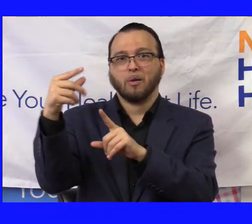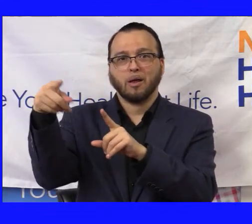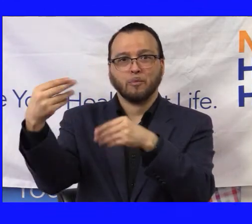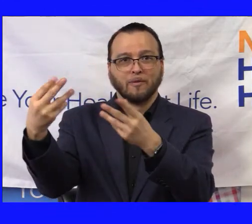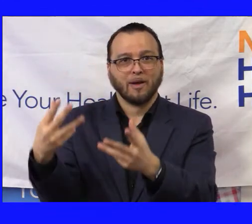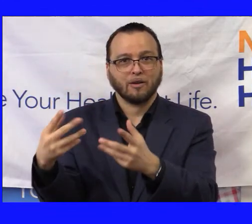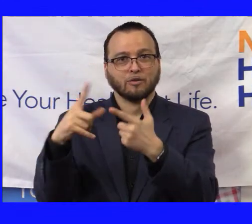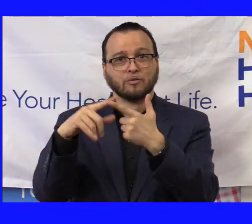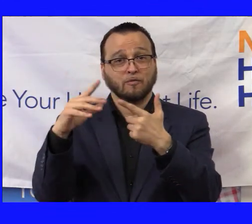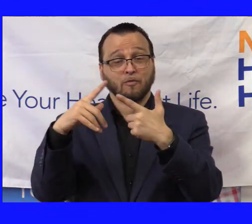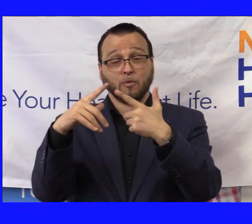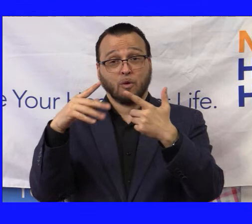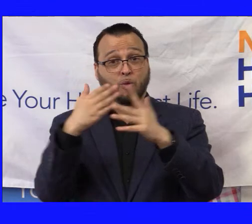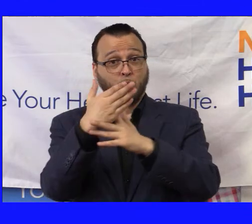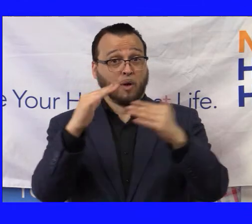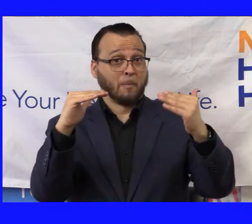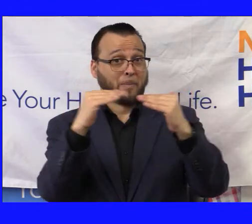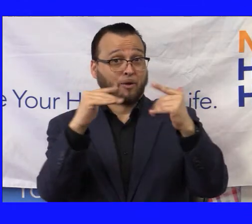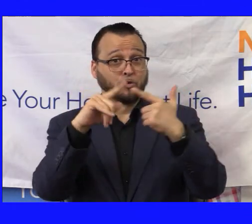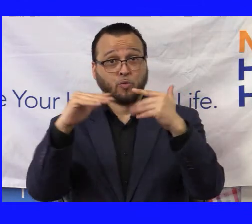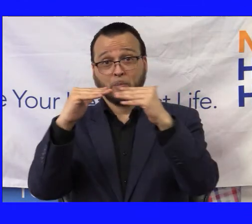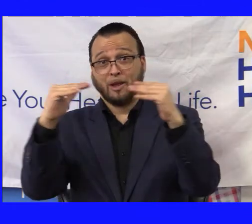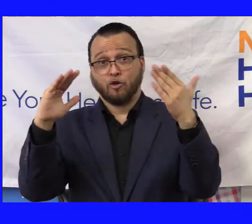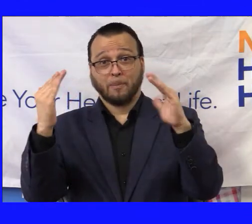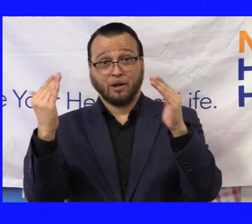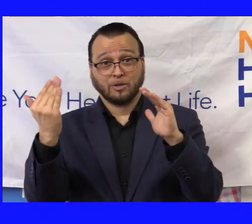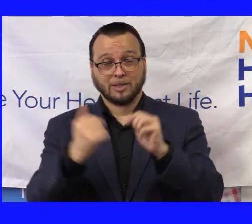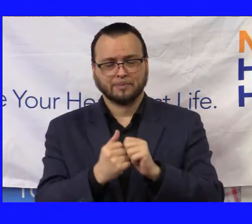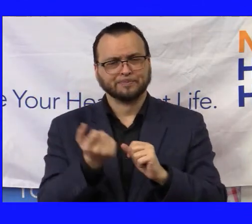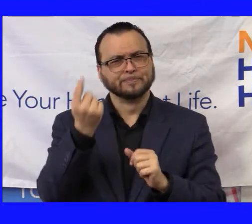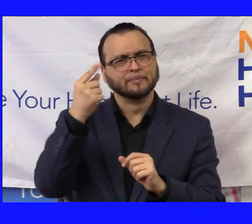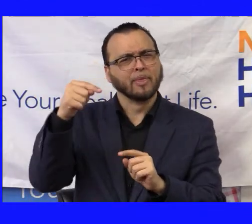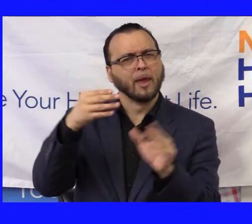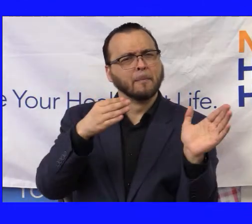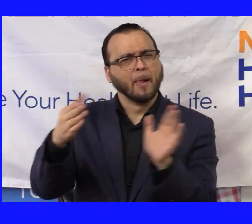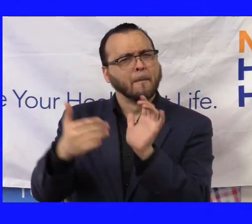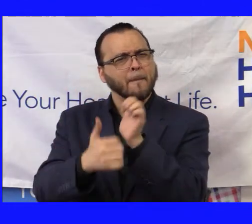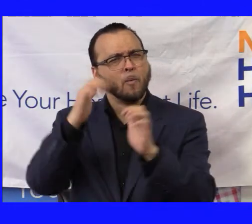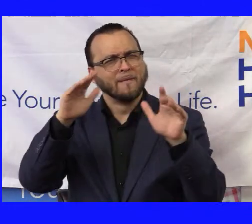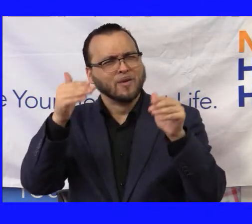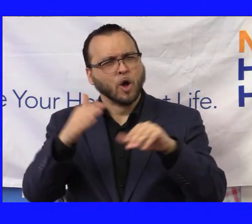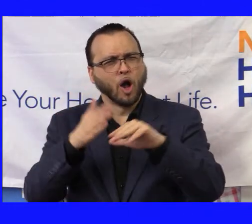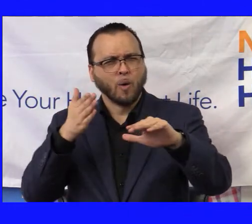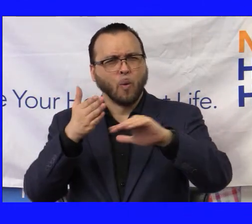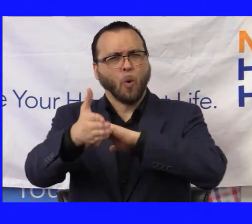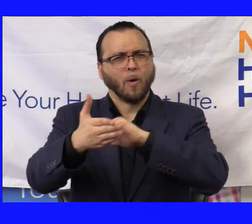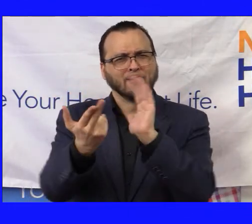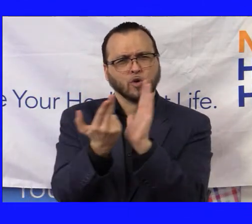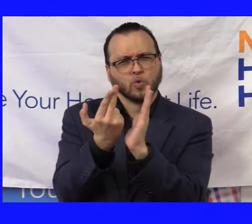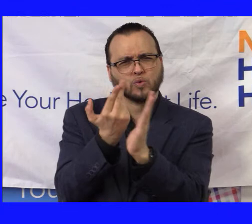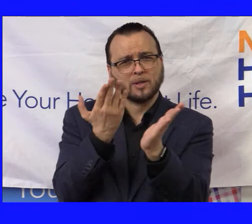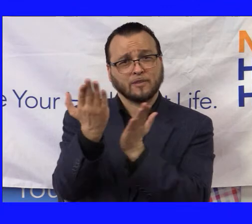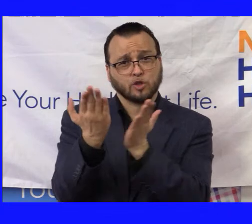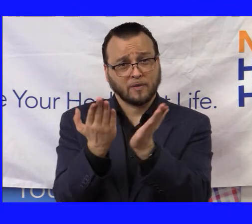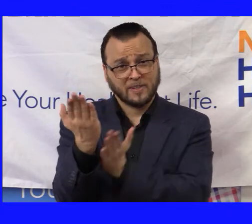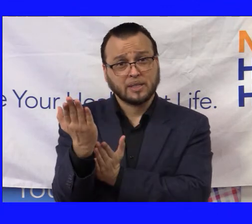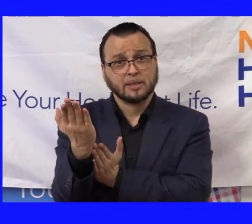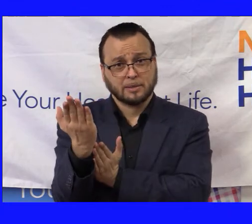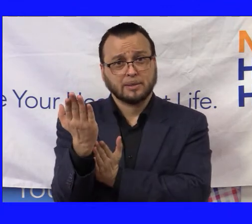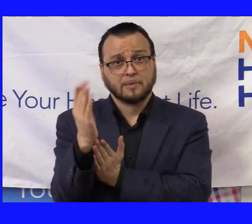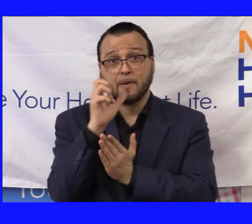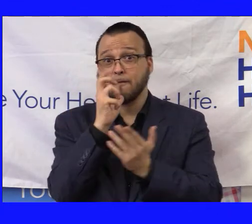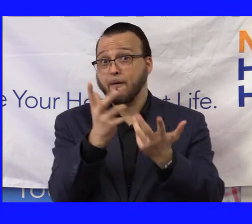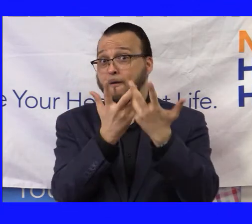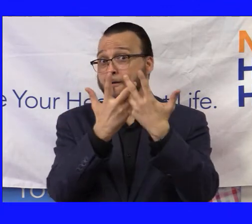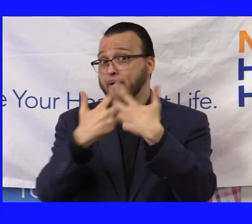peer-to-peer comparisons. And although the plan mostly focuses on overutilization of services inconsistent